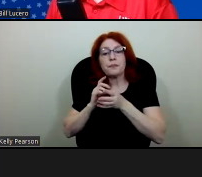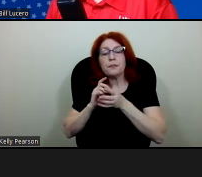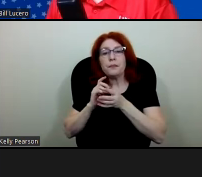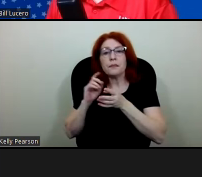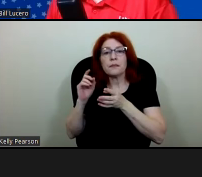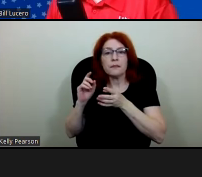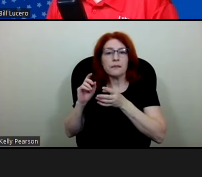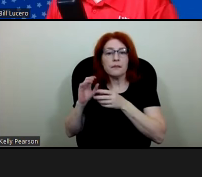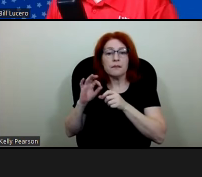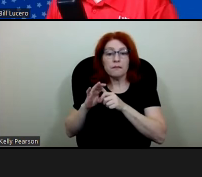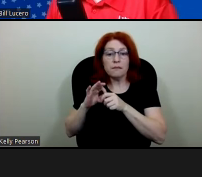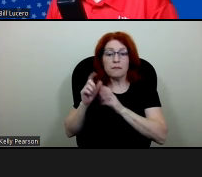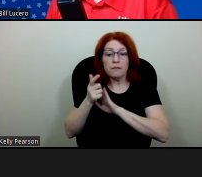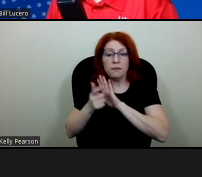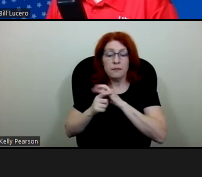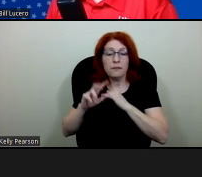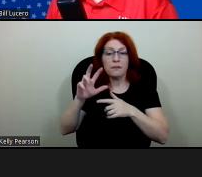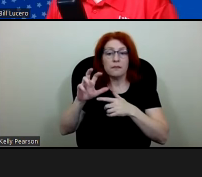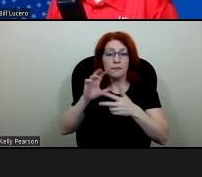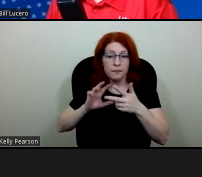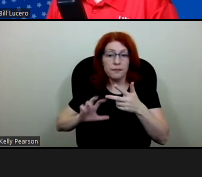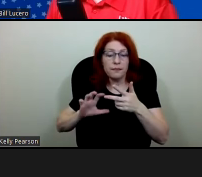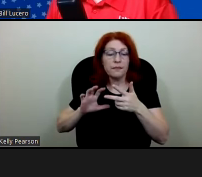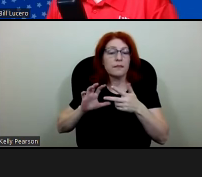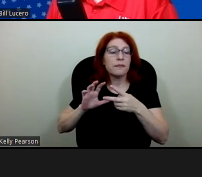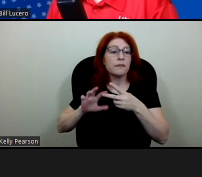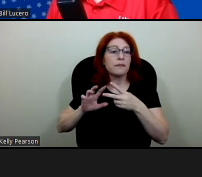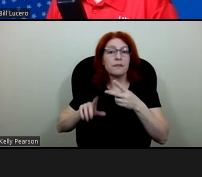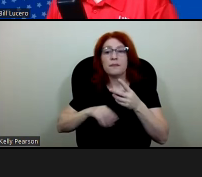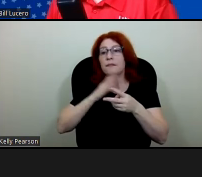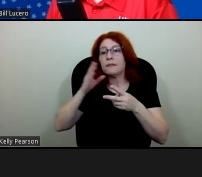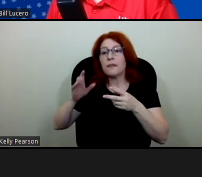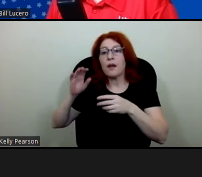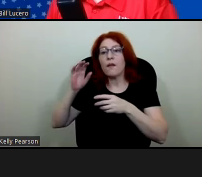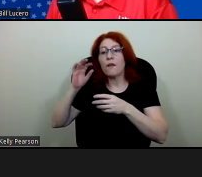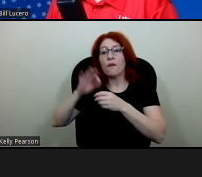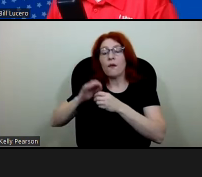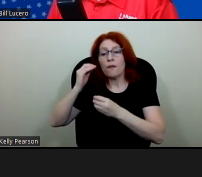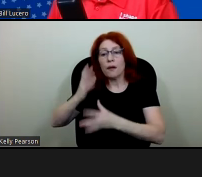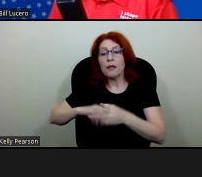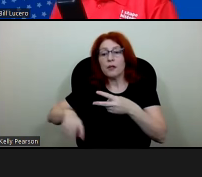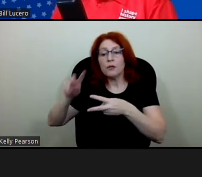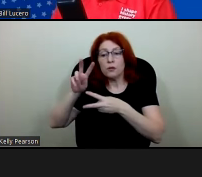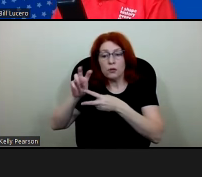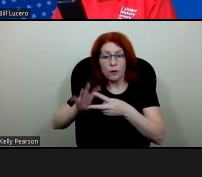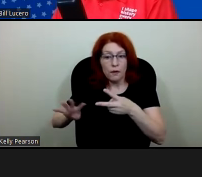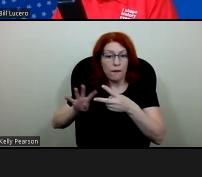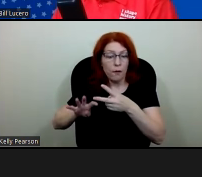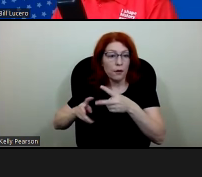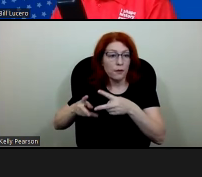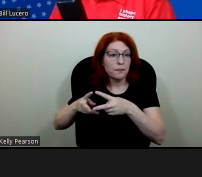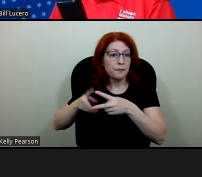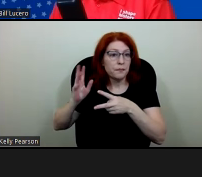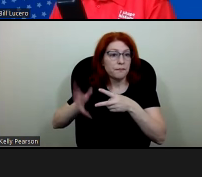engagement. Vote laws, we have 300 and 500, and vote information, we have 200 and 400. All